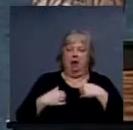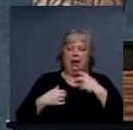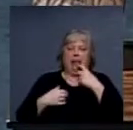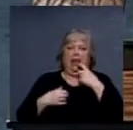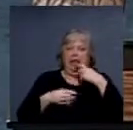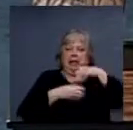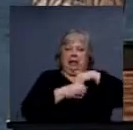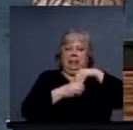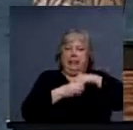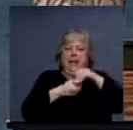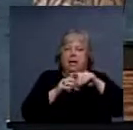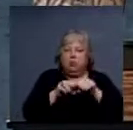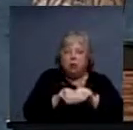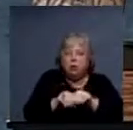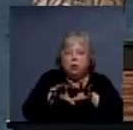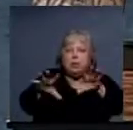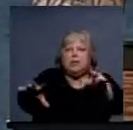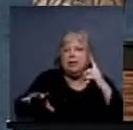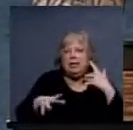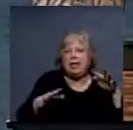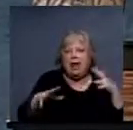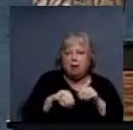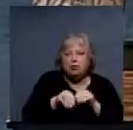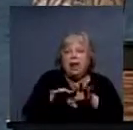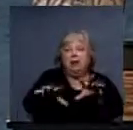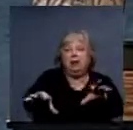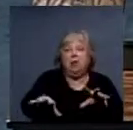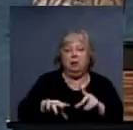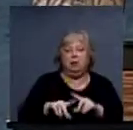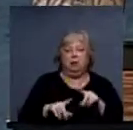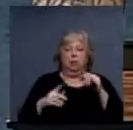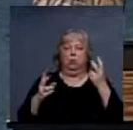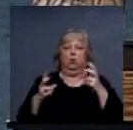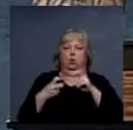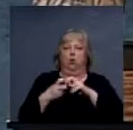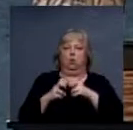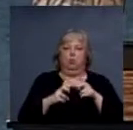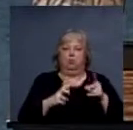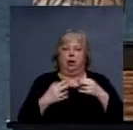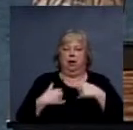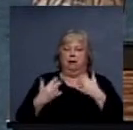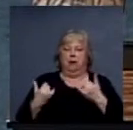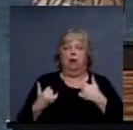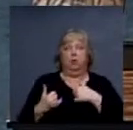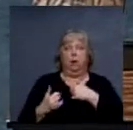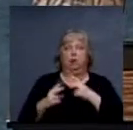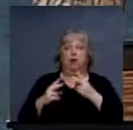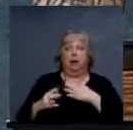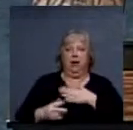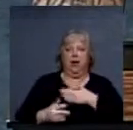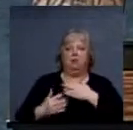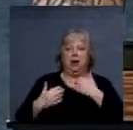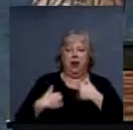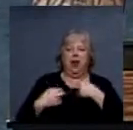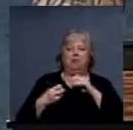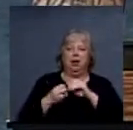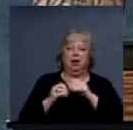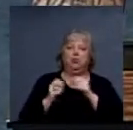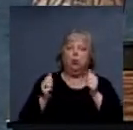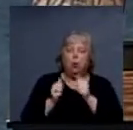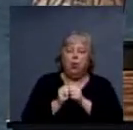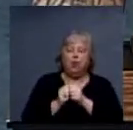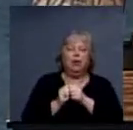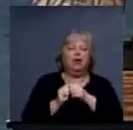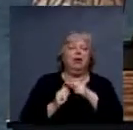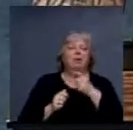sound. So one of the issues that she has now, we were very happy to have the numbers we have with the glass overhead door.